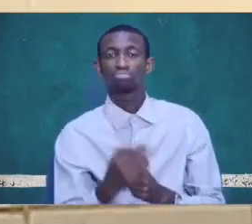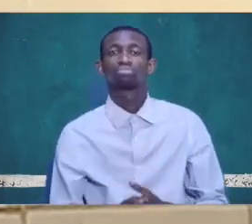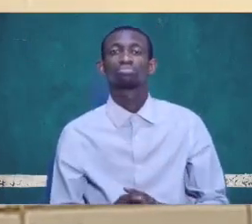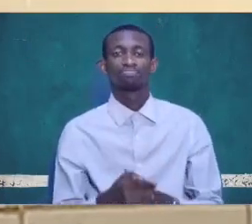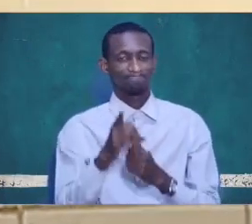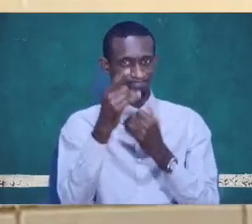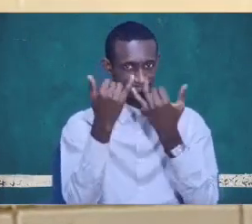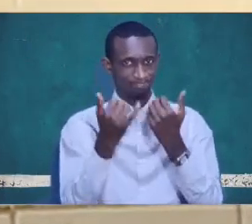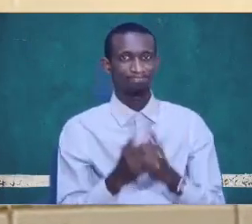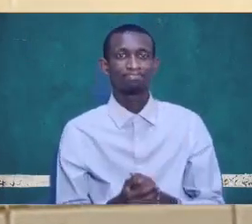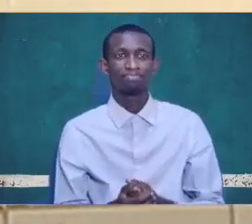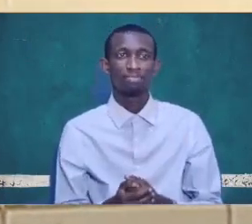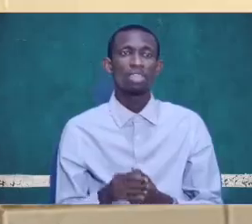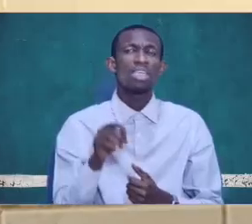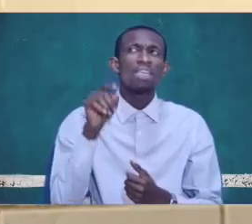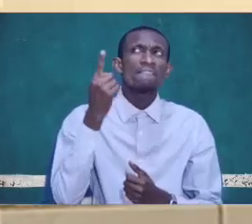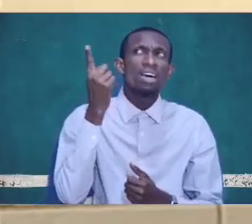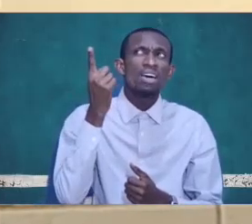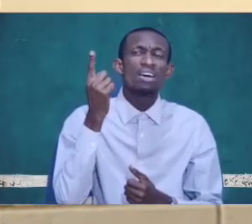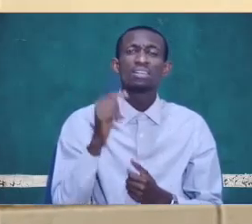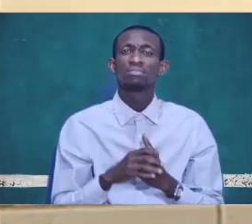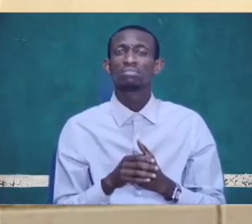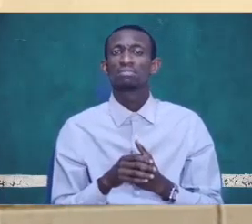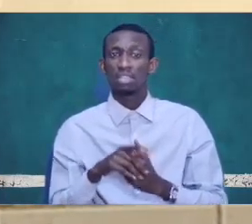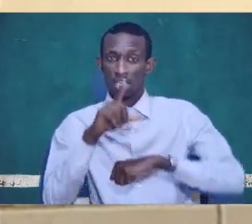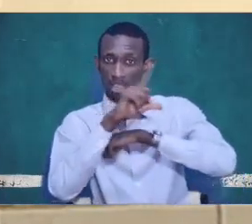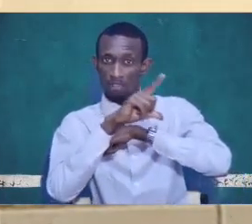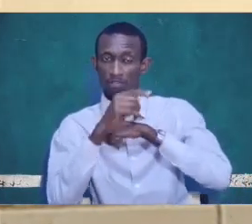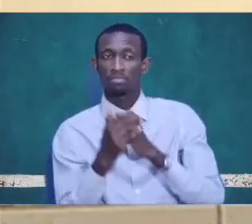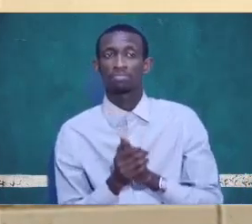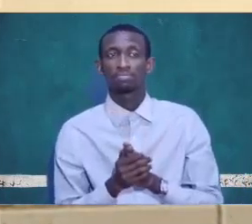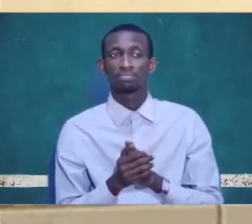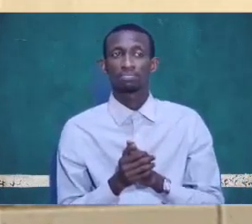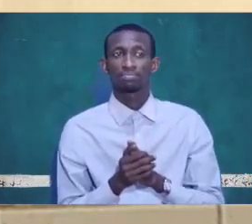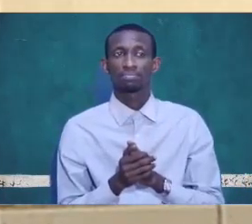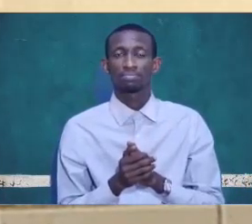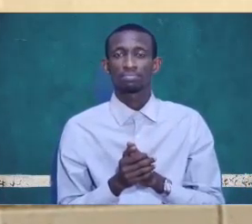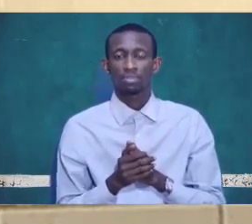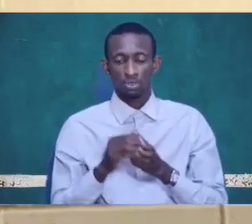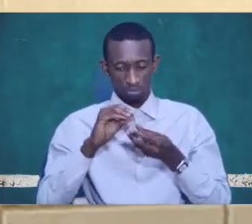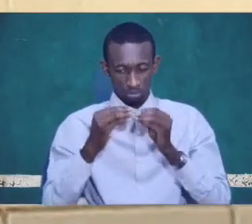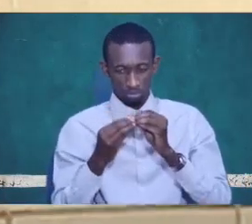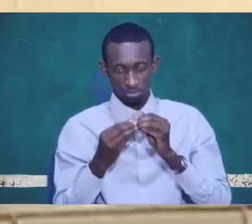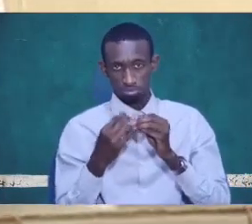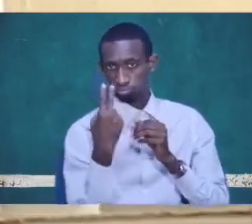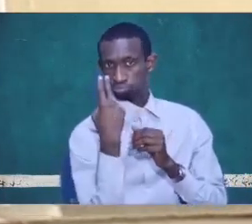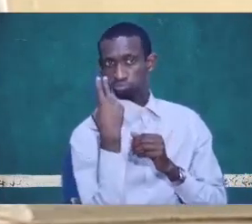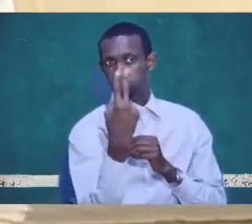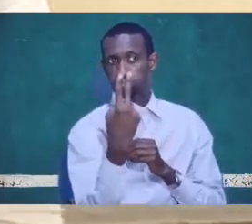Now, for the first energy level of sodium, we have a maximum of 2